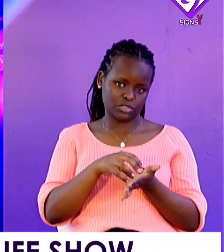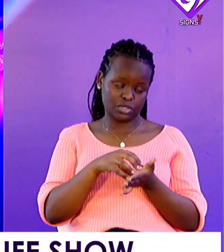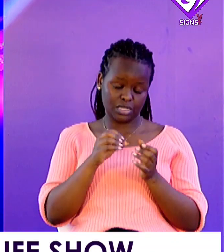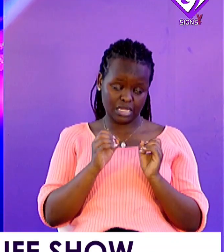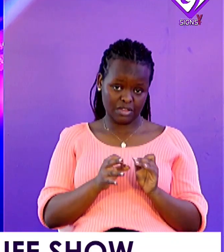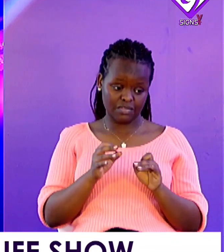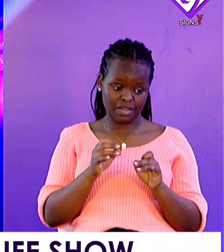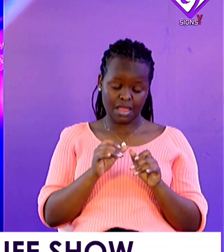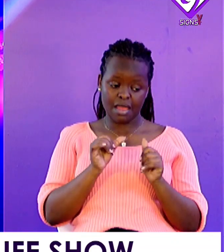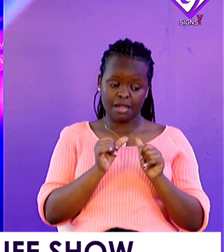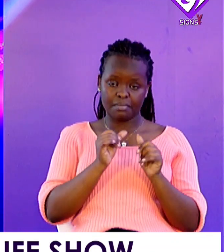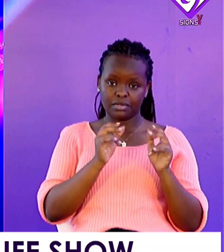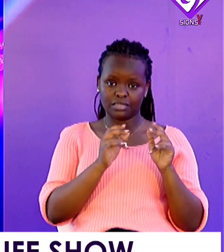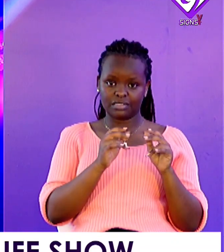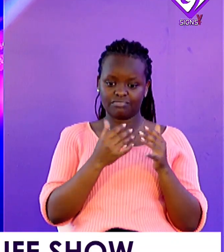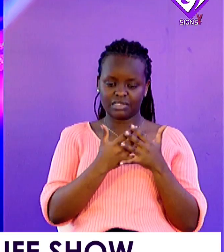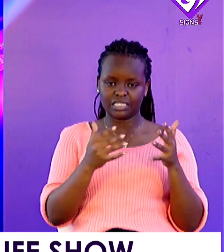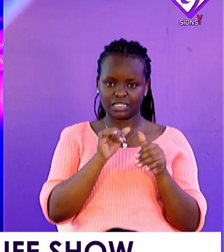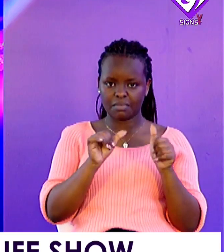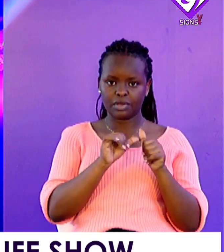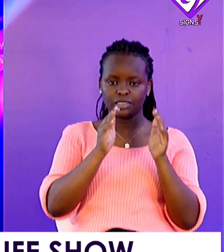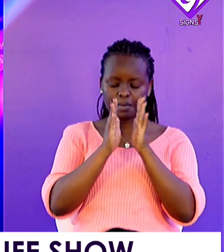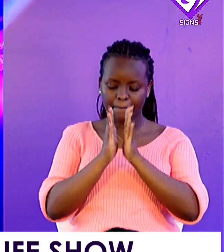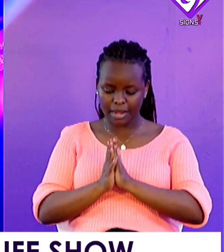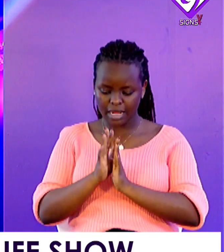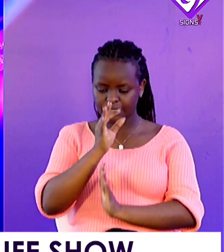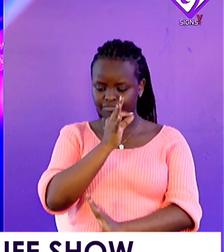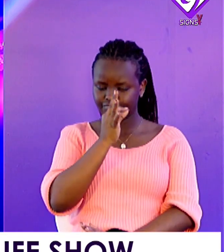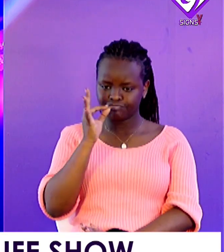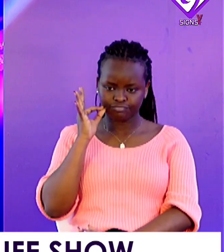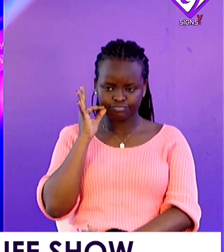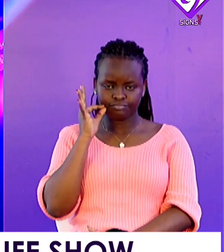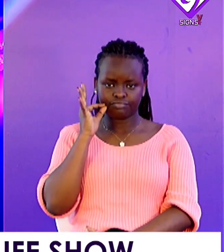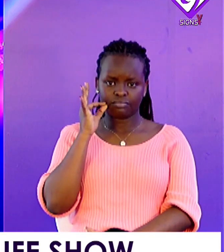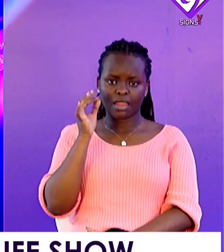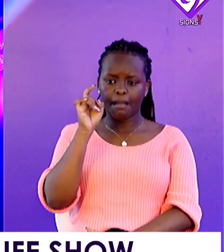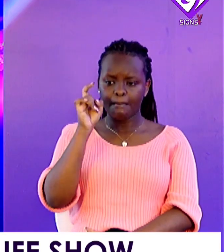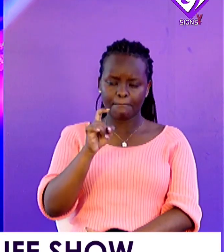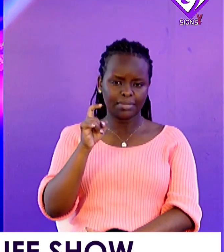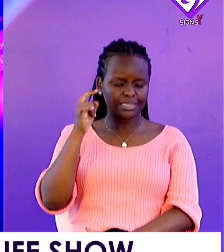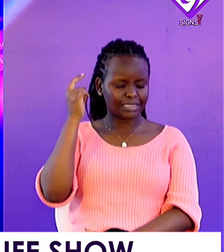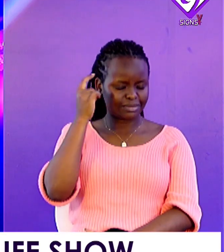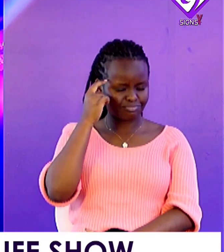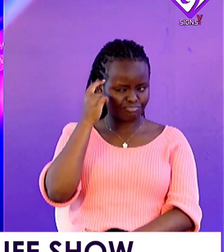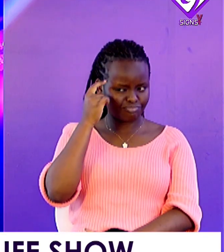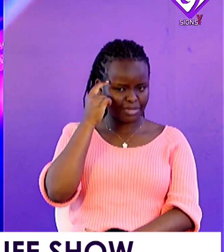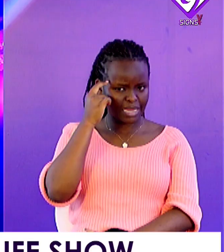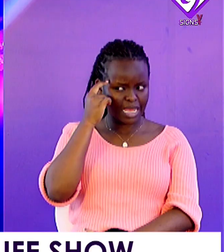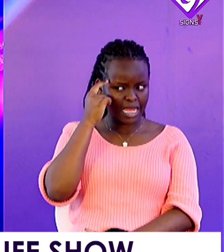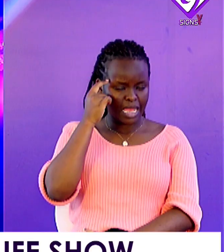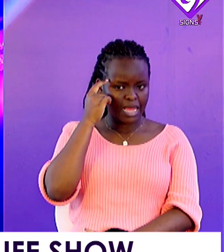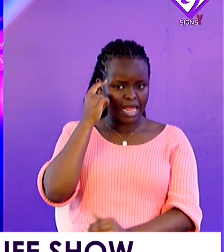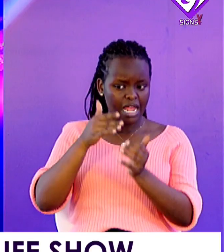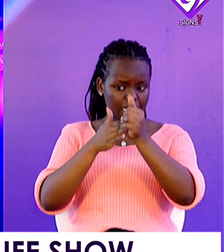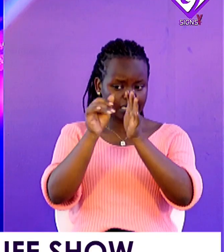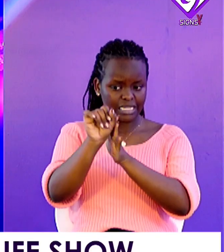comes to matters of prayer and fasting, they need to be under sound leadership and find out